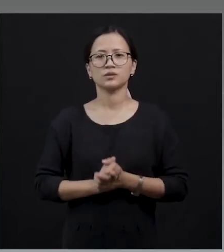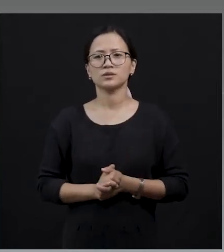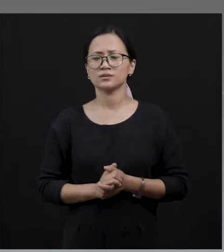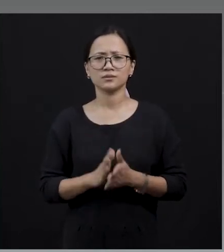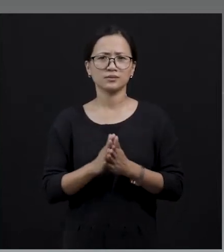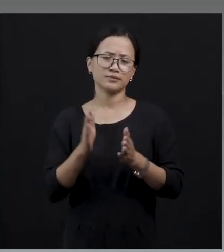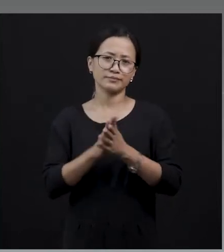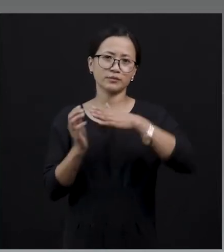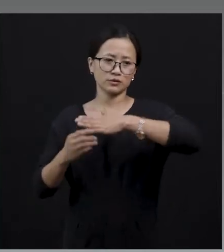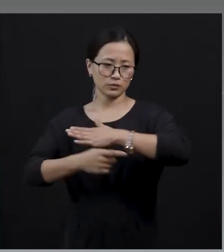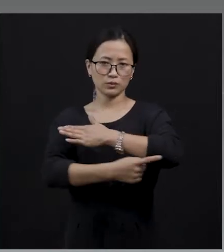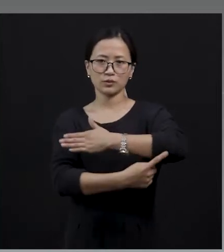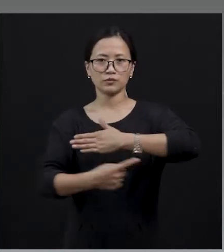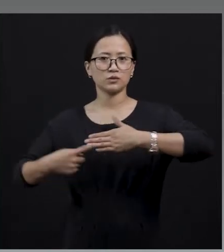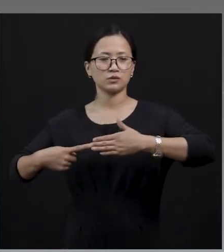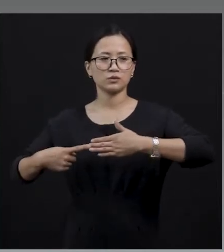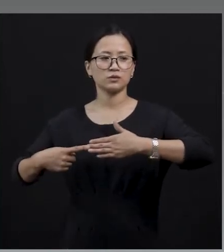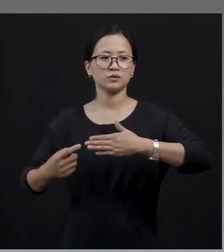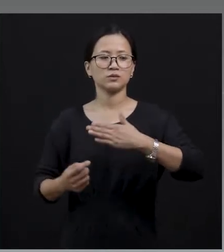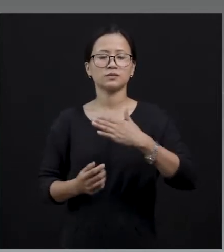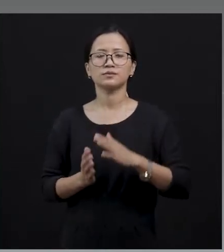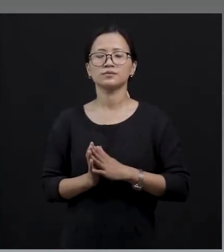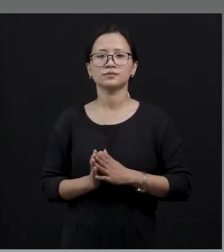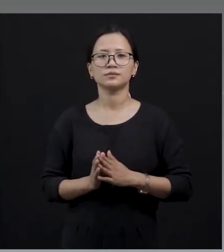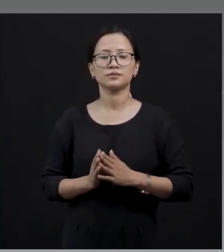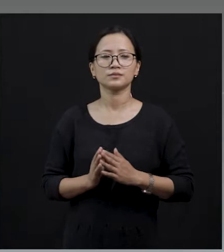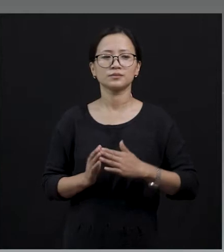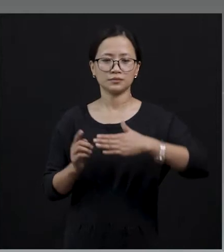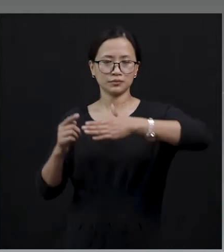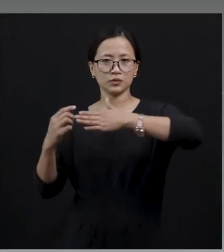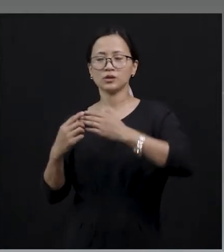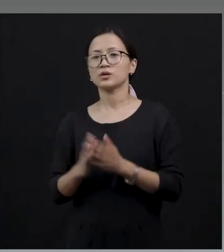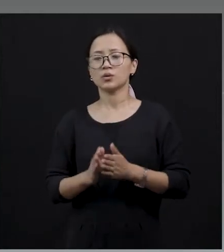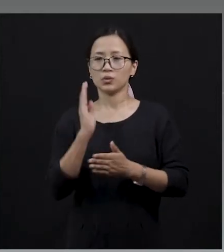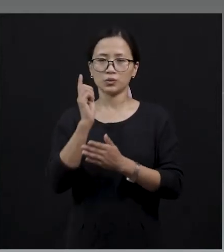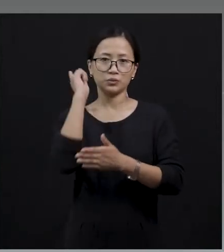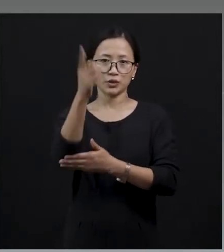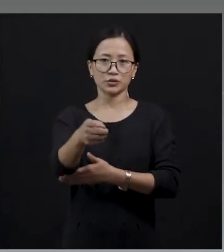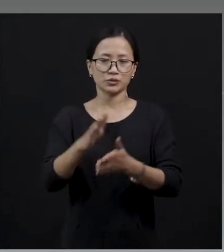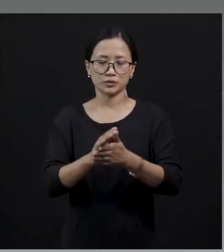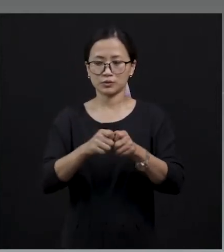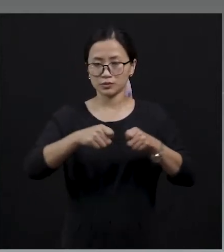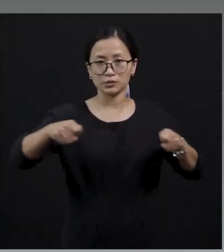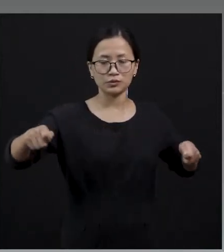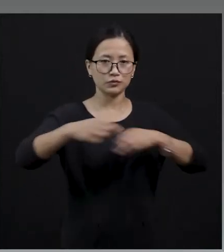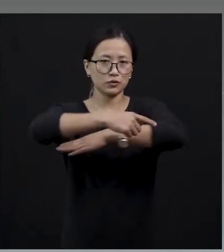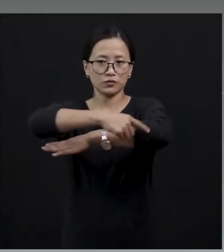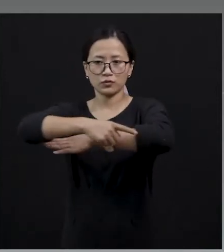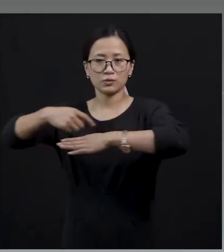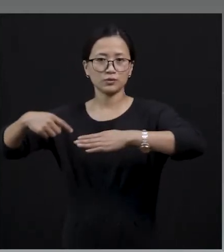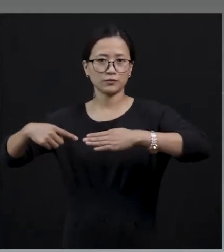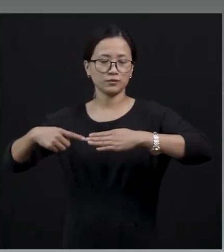okay? So we will measure from the elbow to the tip of your finger. This is called